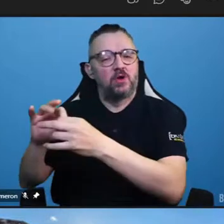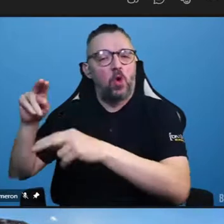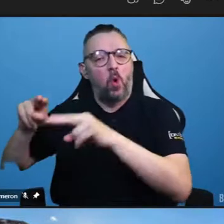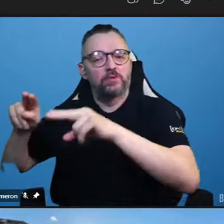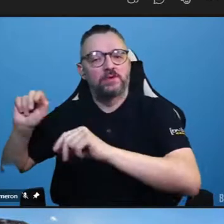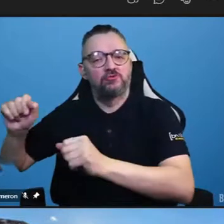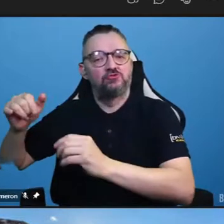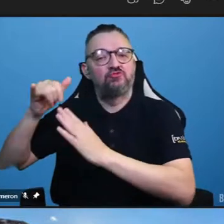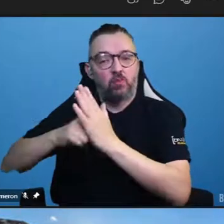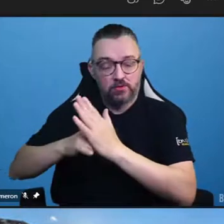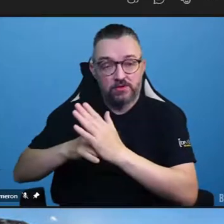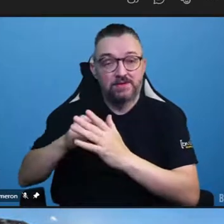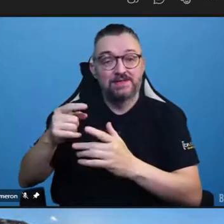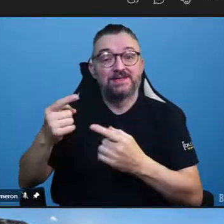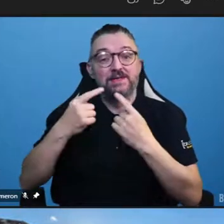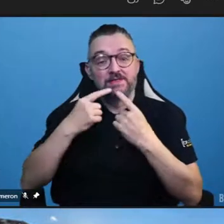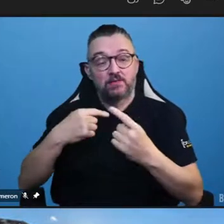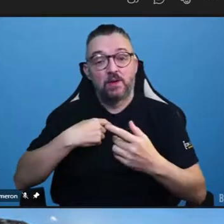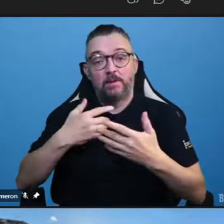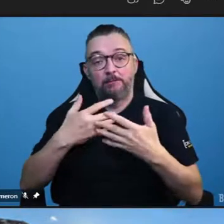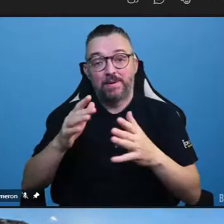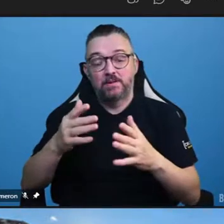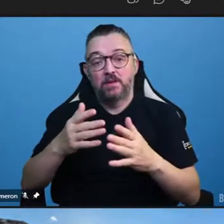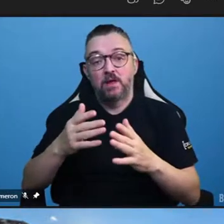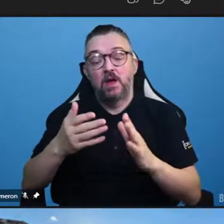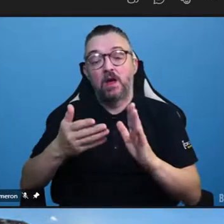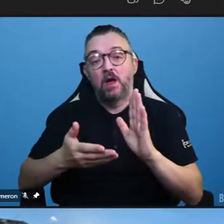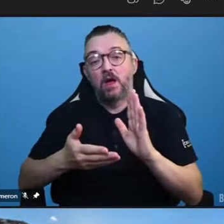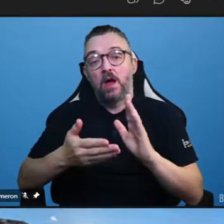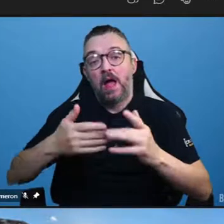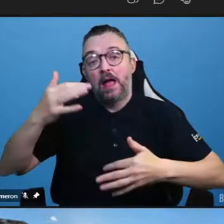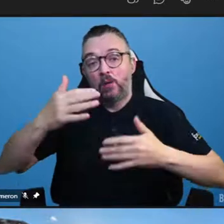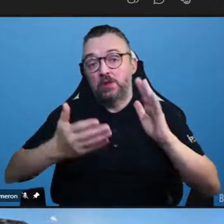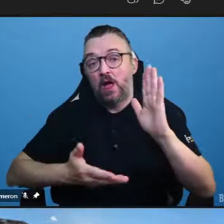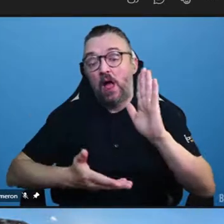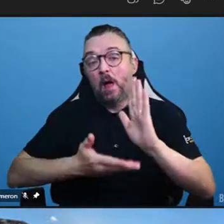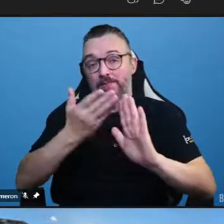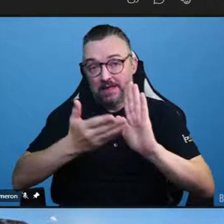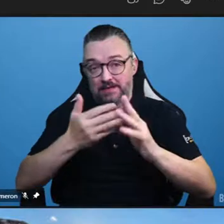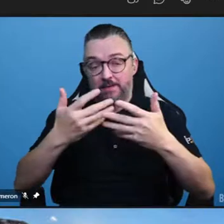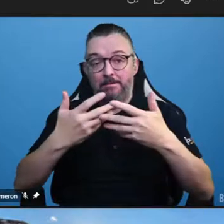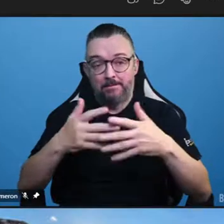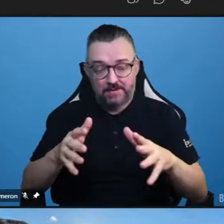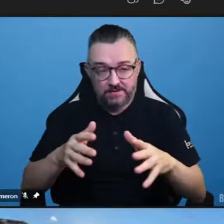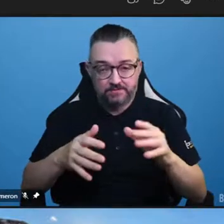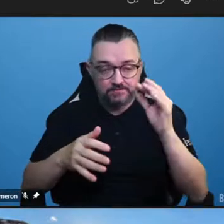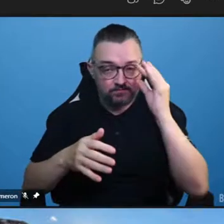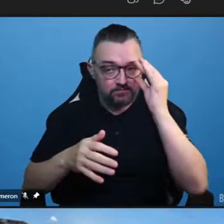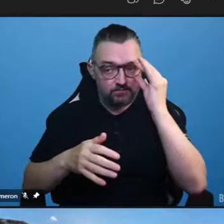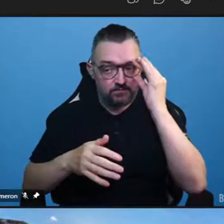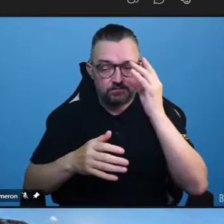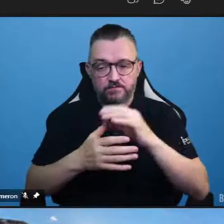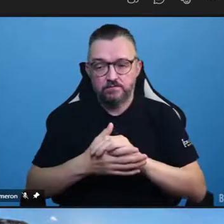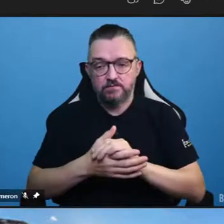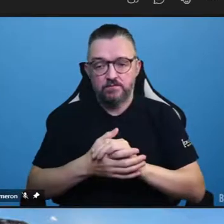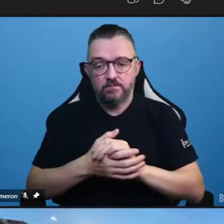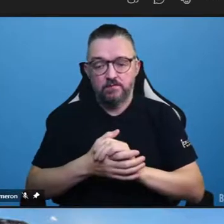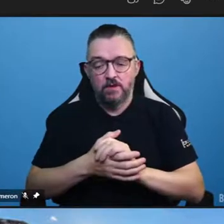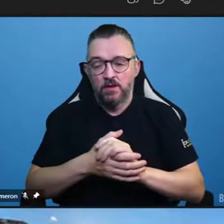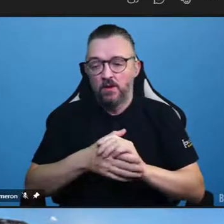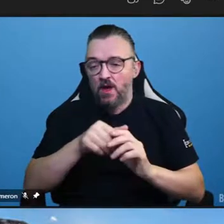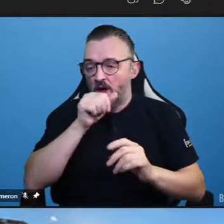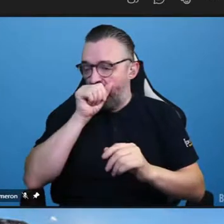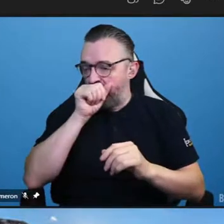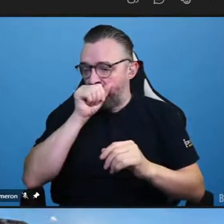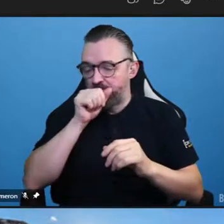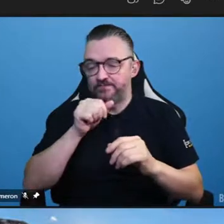the point that we've updated the accounts, as Andrew described, within the paper. So things that we've talked